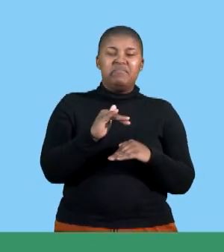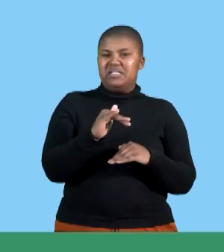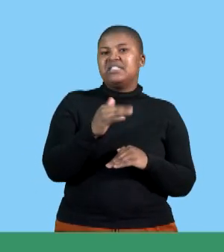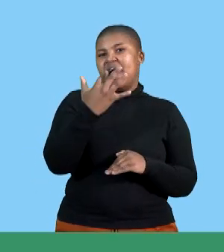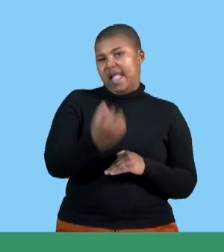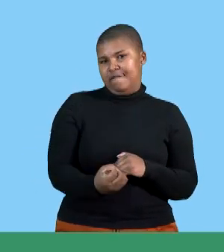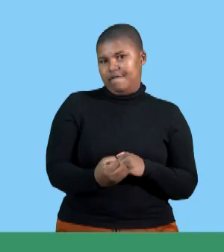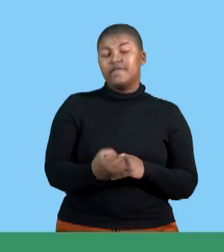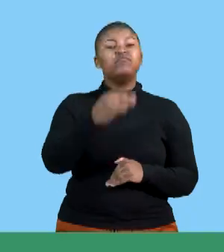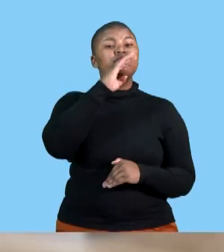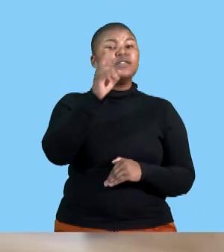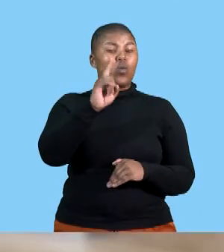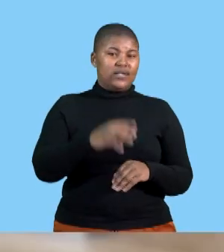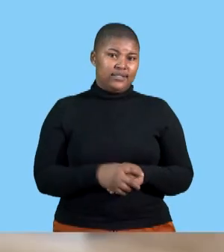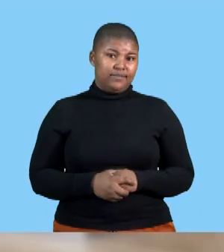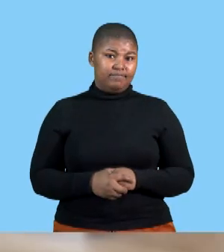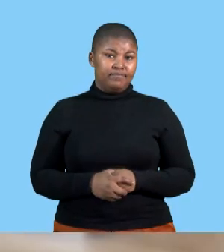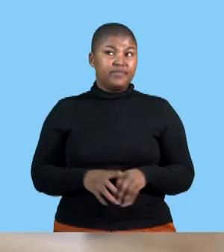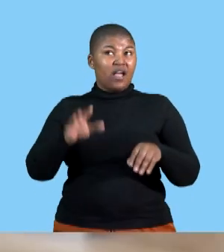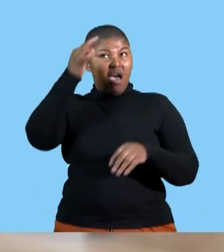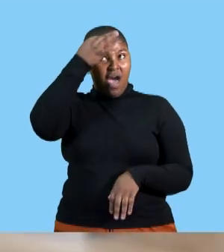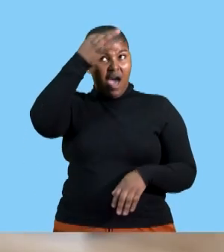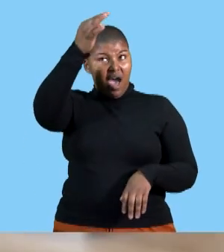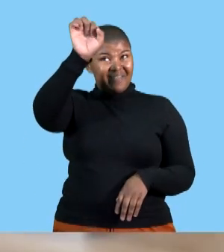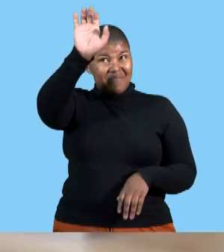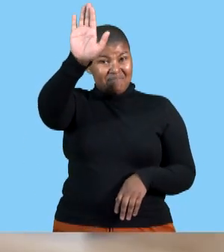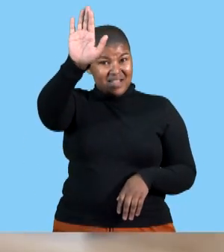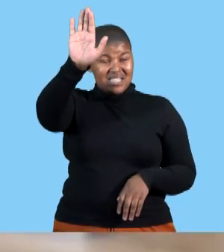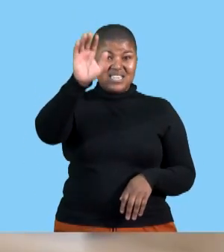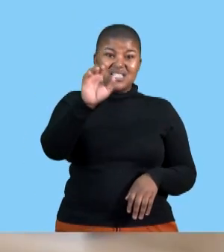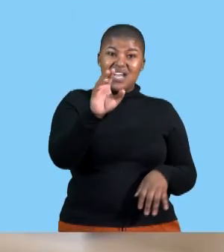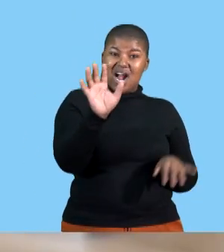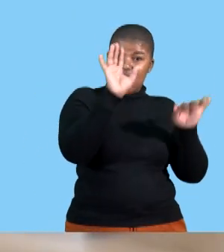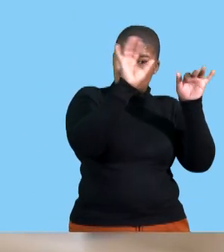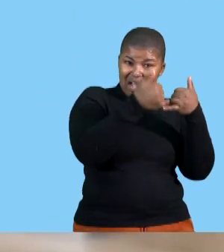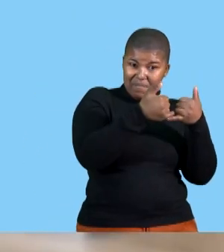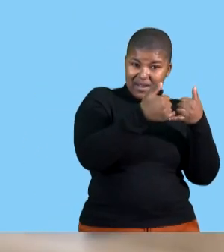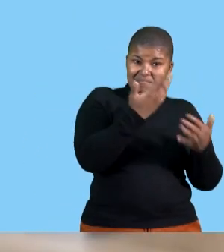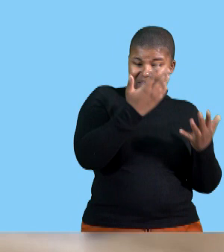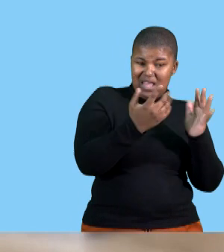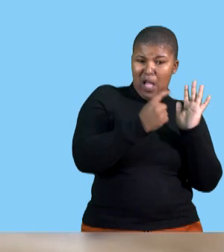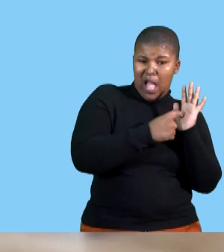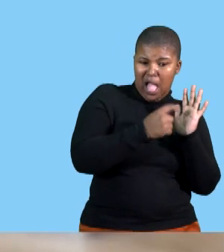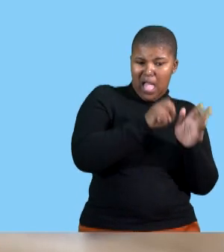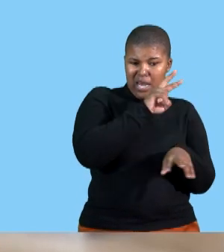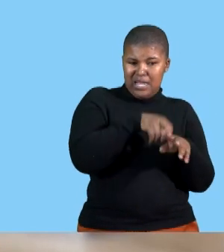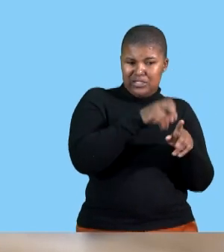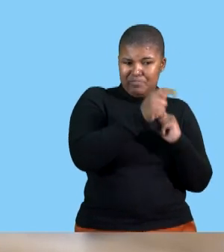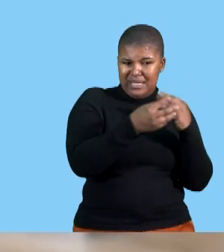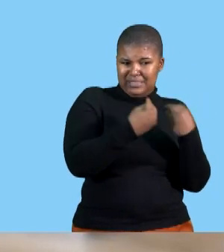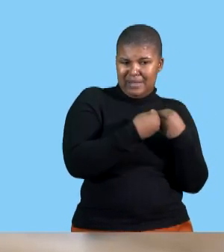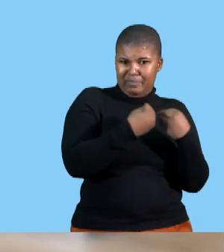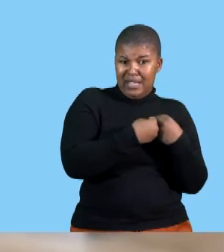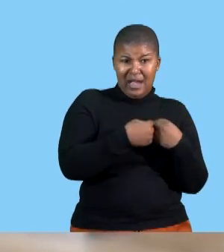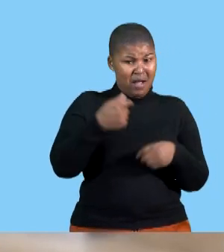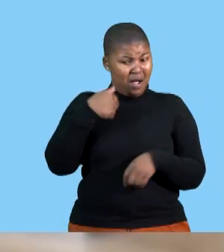the state-owned company belong to the company alone. It does not affect the shareholders. Shareholders' personal assets